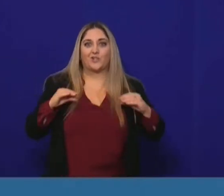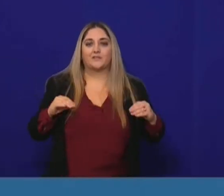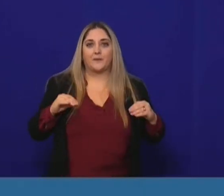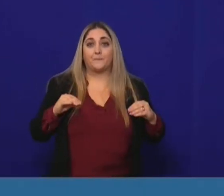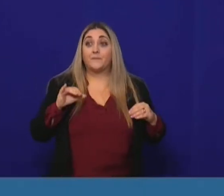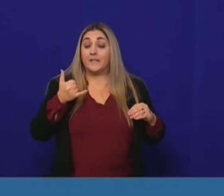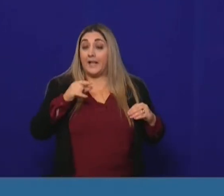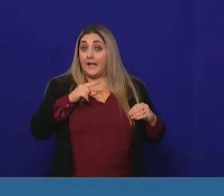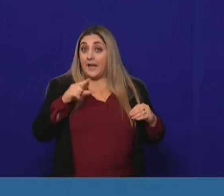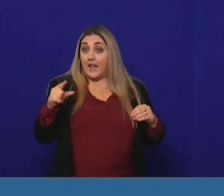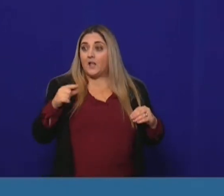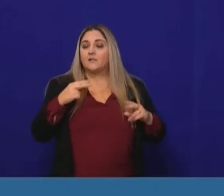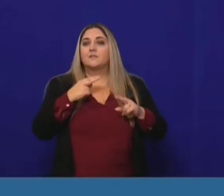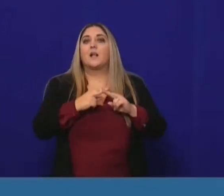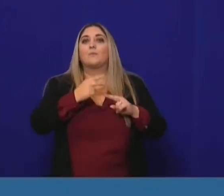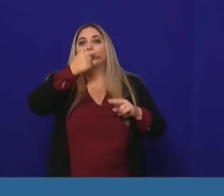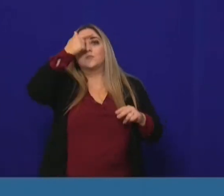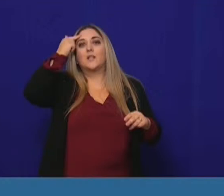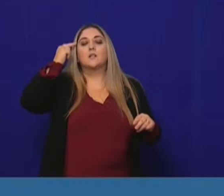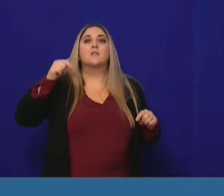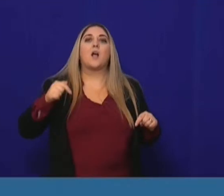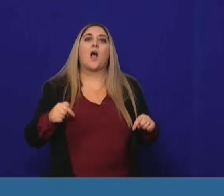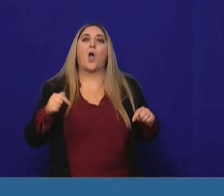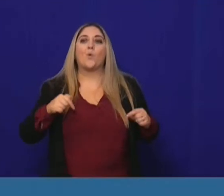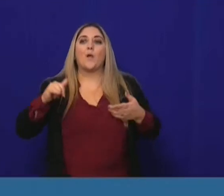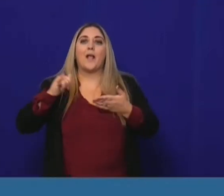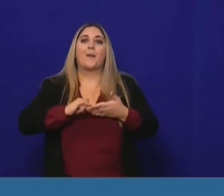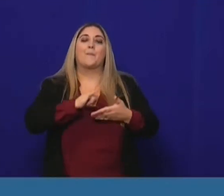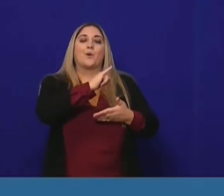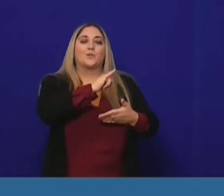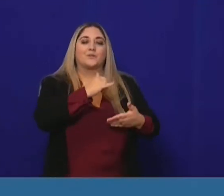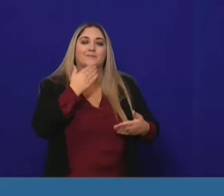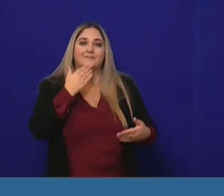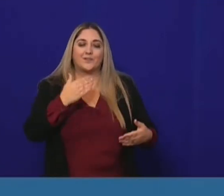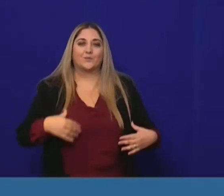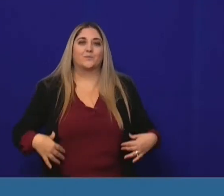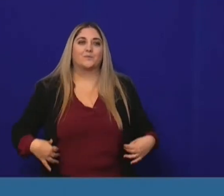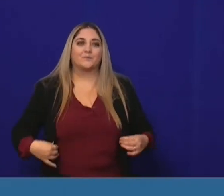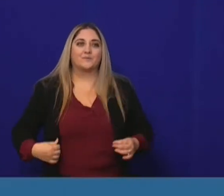aħna nkunu qegħdin nagħmluhom it-testjar fl-ajruport tagħna. Grazzi.